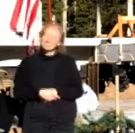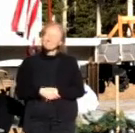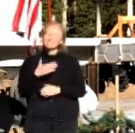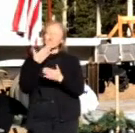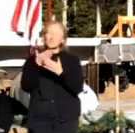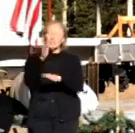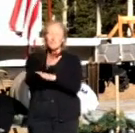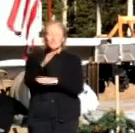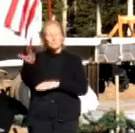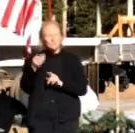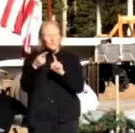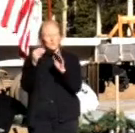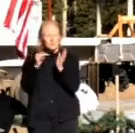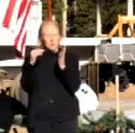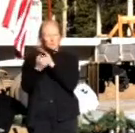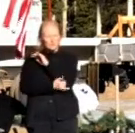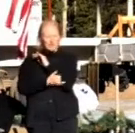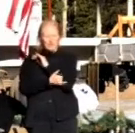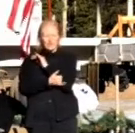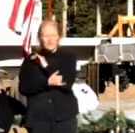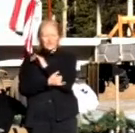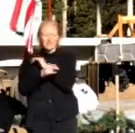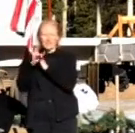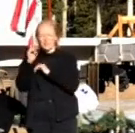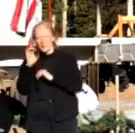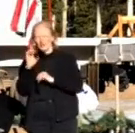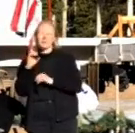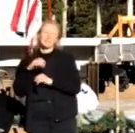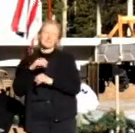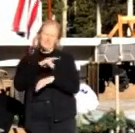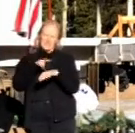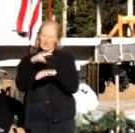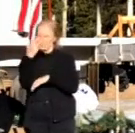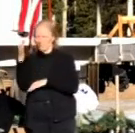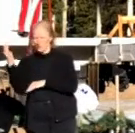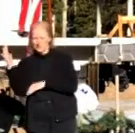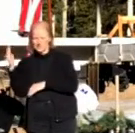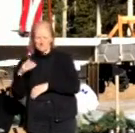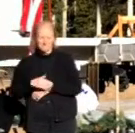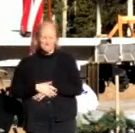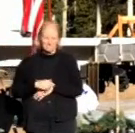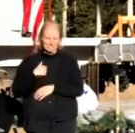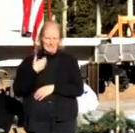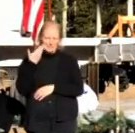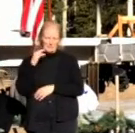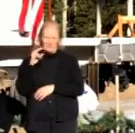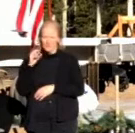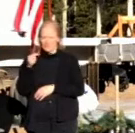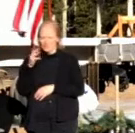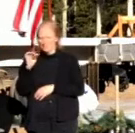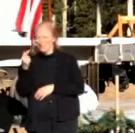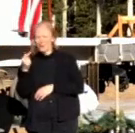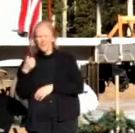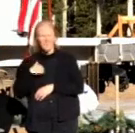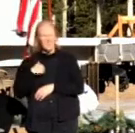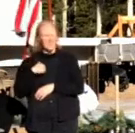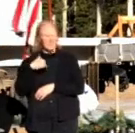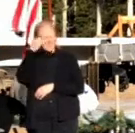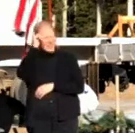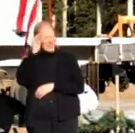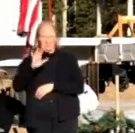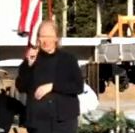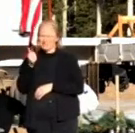Afternoon, everybody. Welcome to Montrose County and Uncompahgre National Forest. That's how I used to know it, not the GMUG. We used to run cattle about 10 miles over